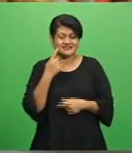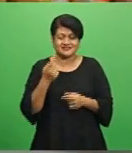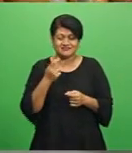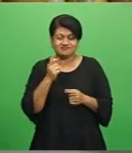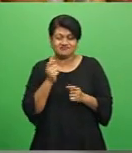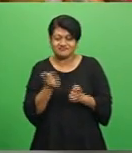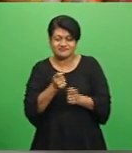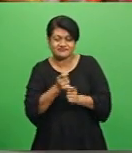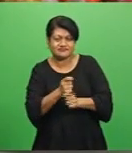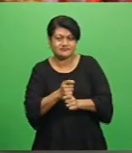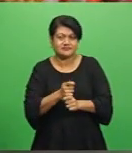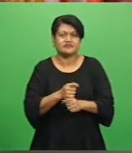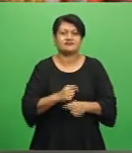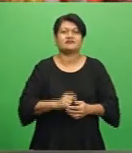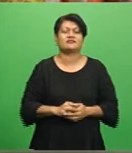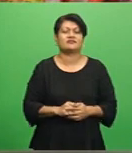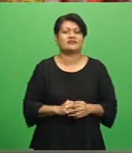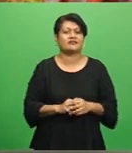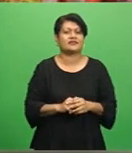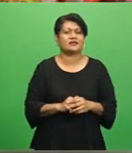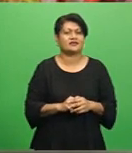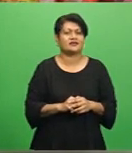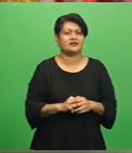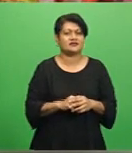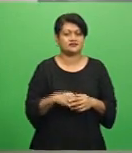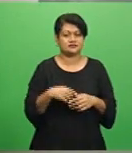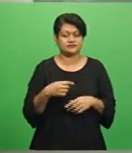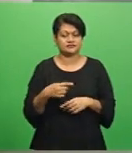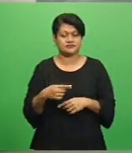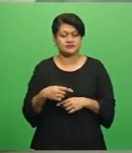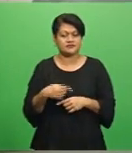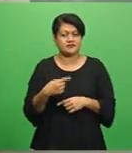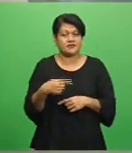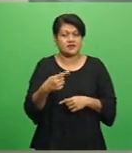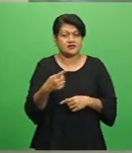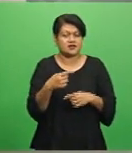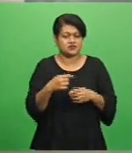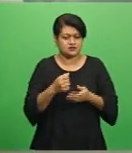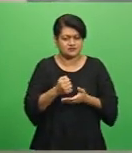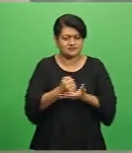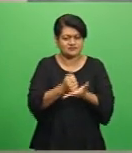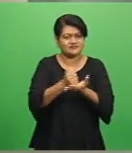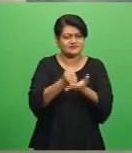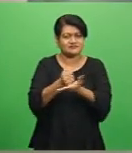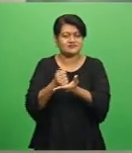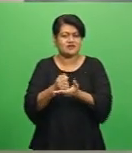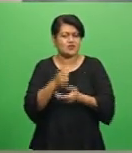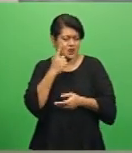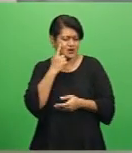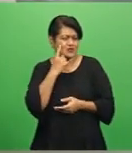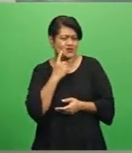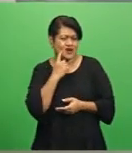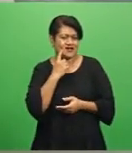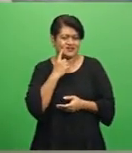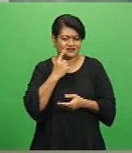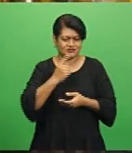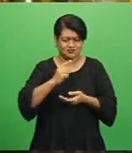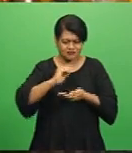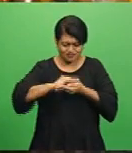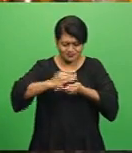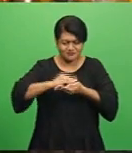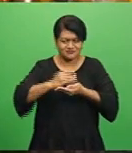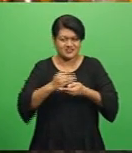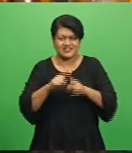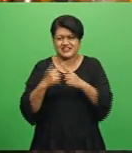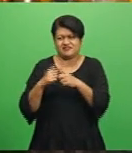Kota Joan Anita Devi, while looking forward to supporting the move by the government, is concerned about the alternative form of packaging available.